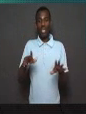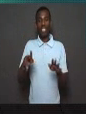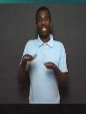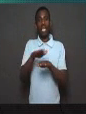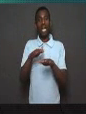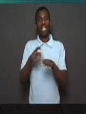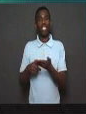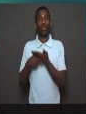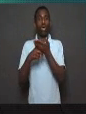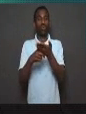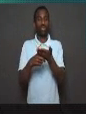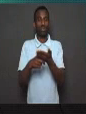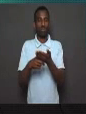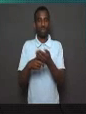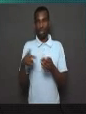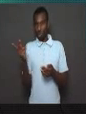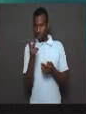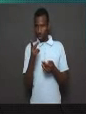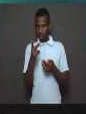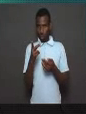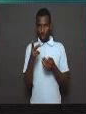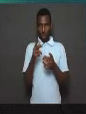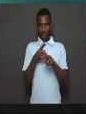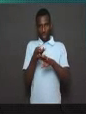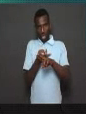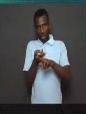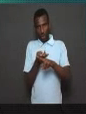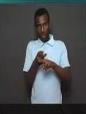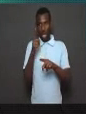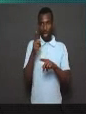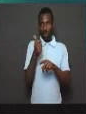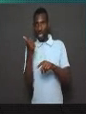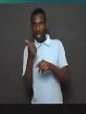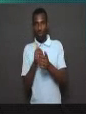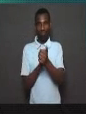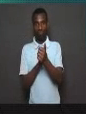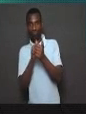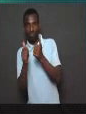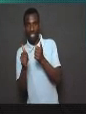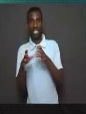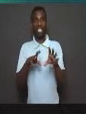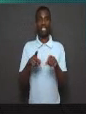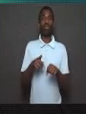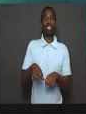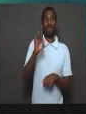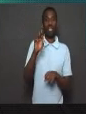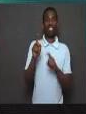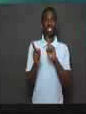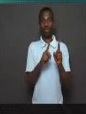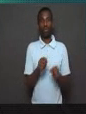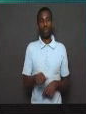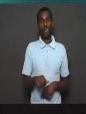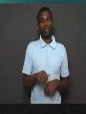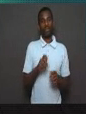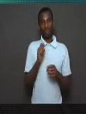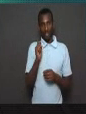the two trains during the overtake, we multiply the speed of train A